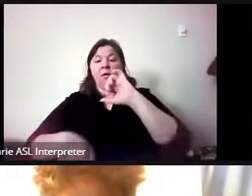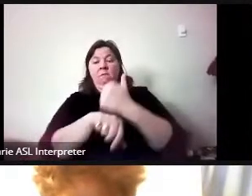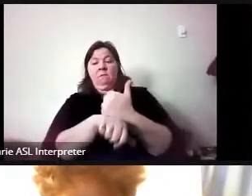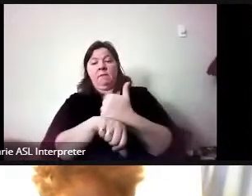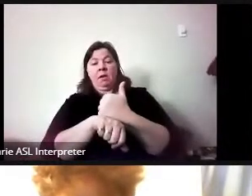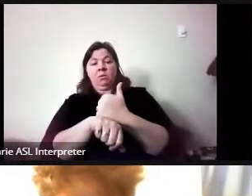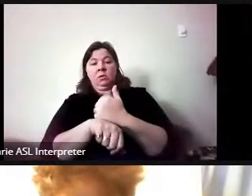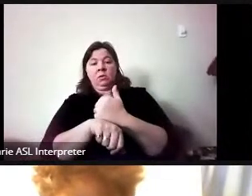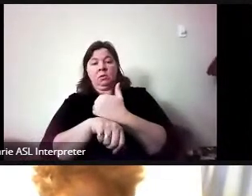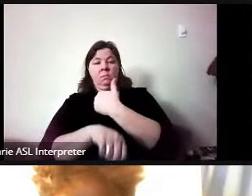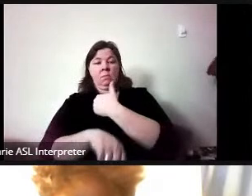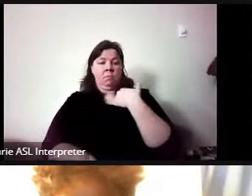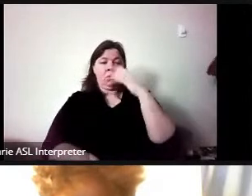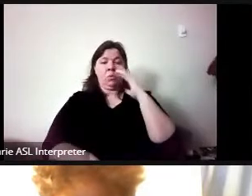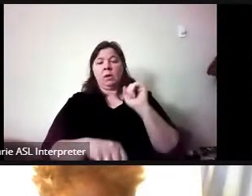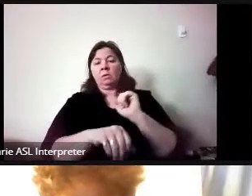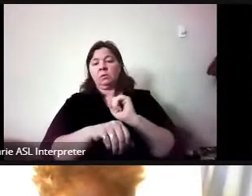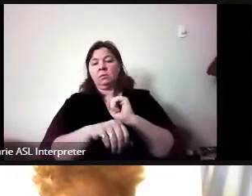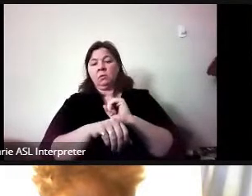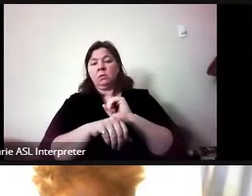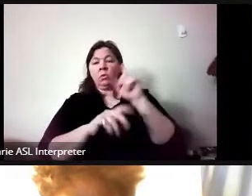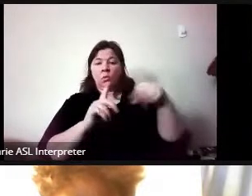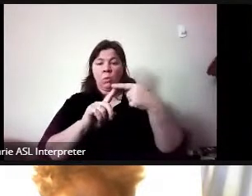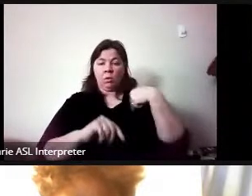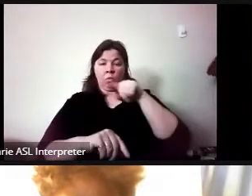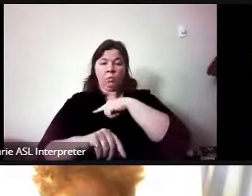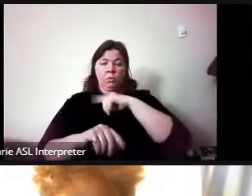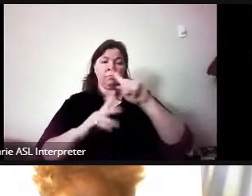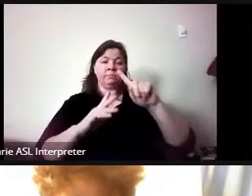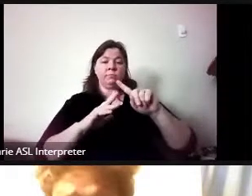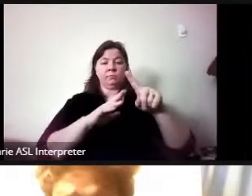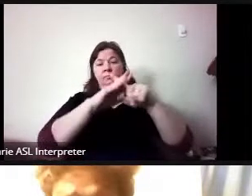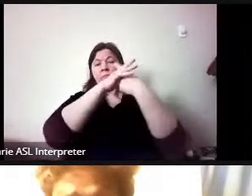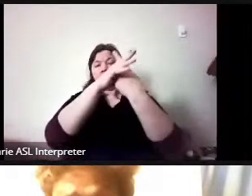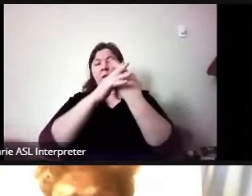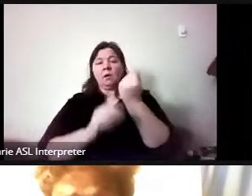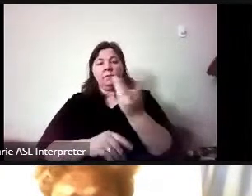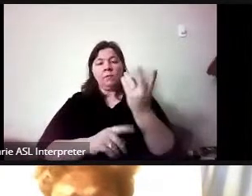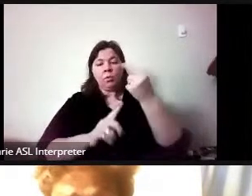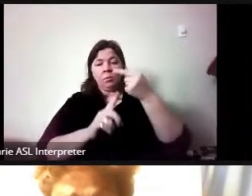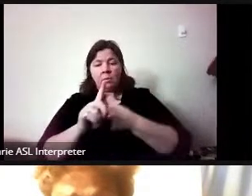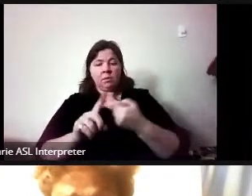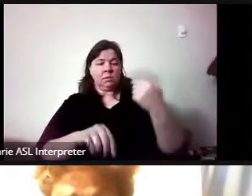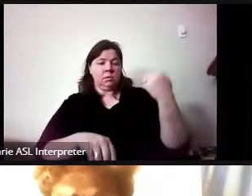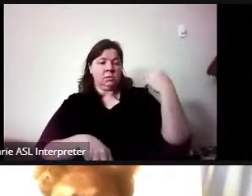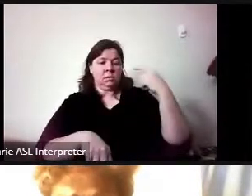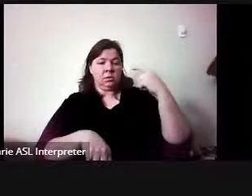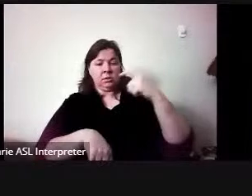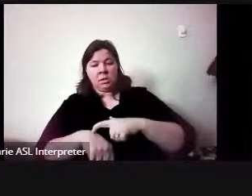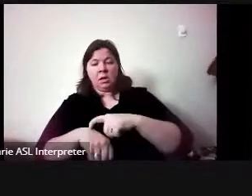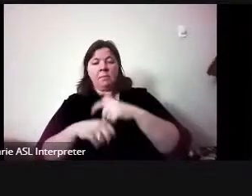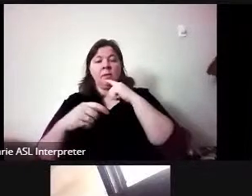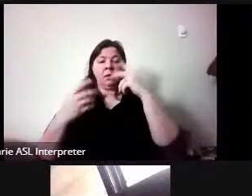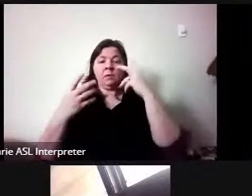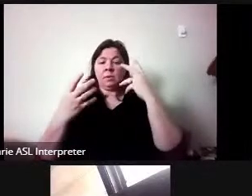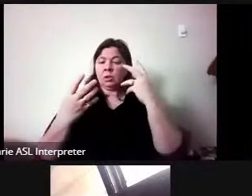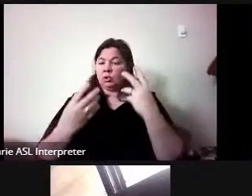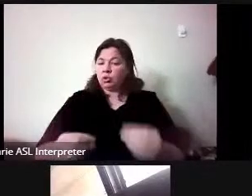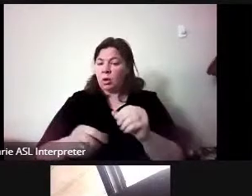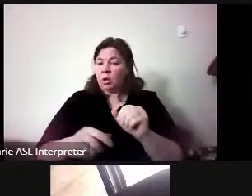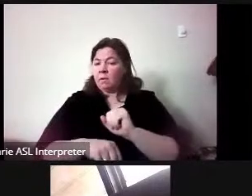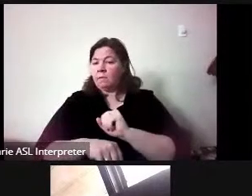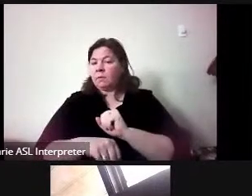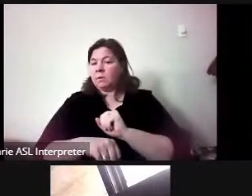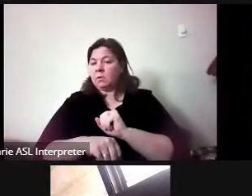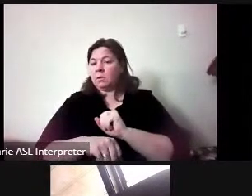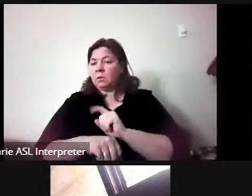launch, which will be in a few months' time, after going through our soft launch, we pay another time. So with Onpassive, you only pay